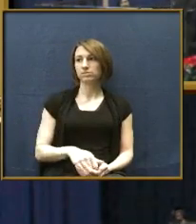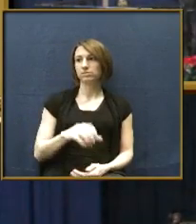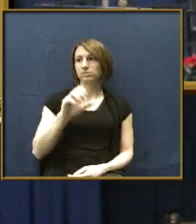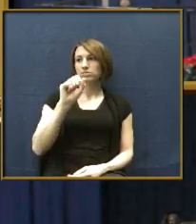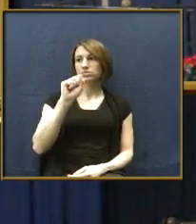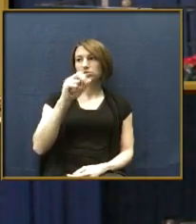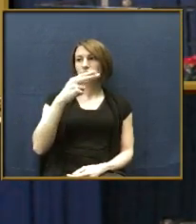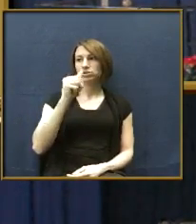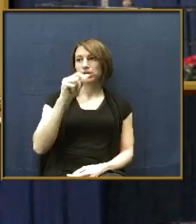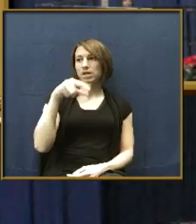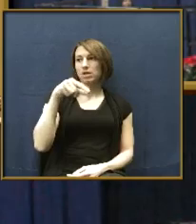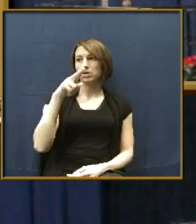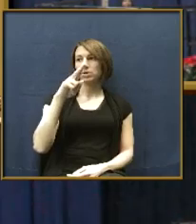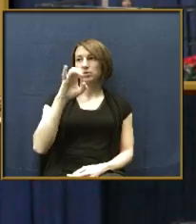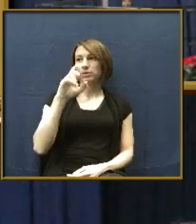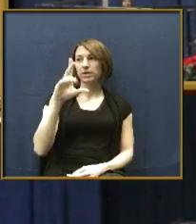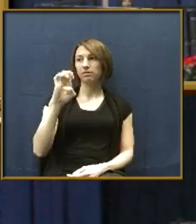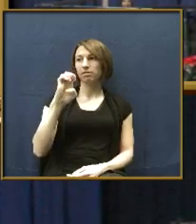Deshaun Johnson.